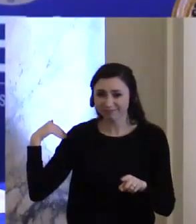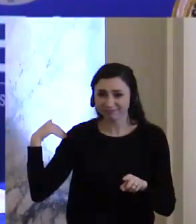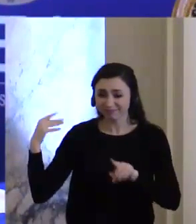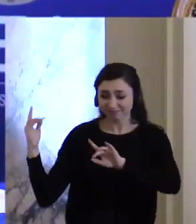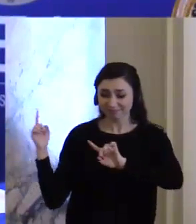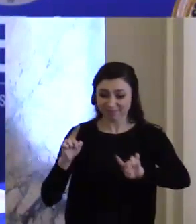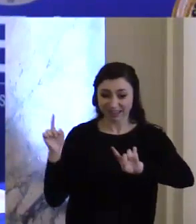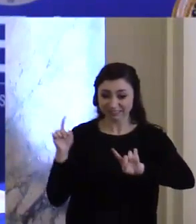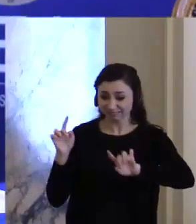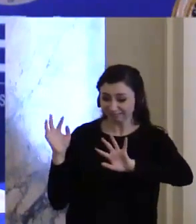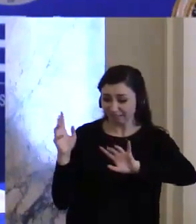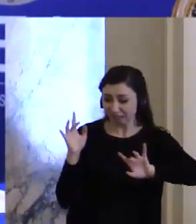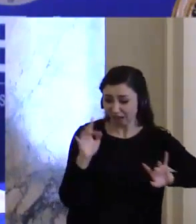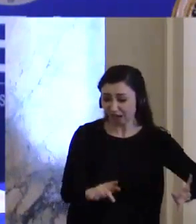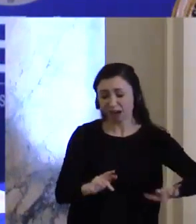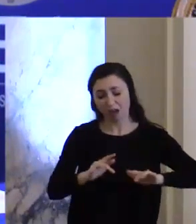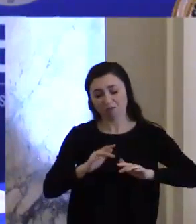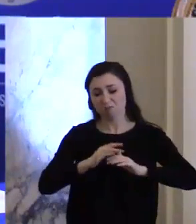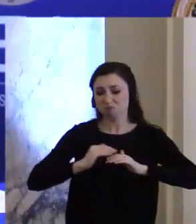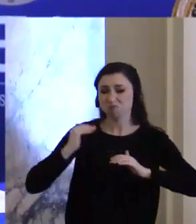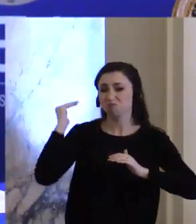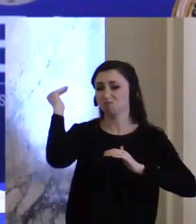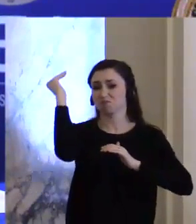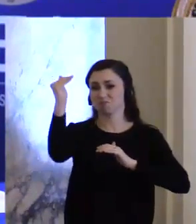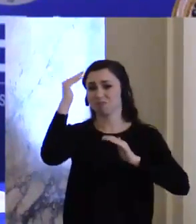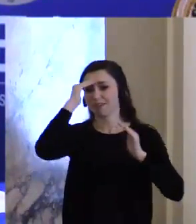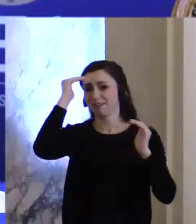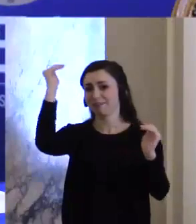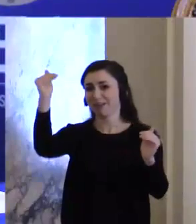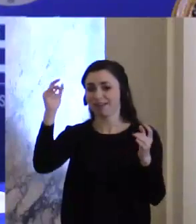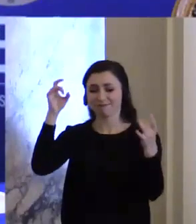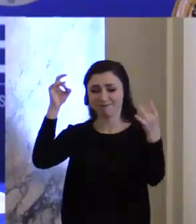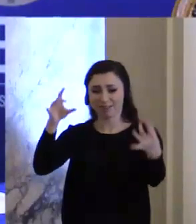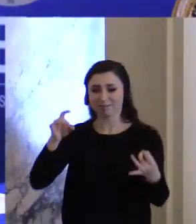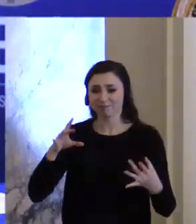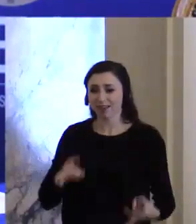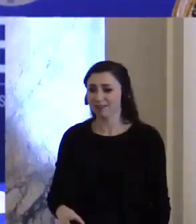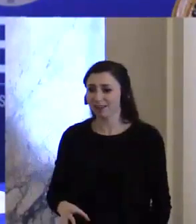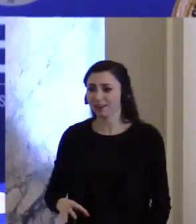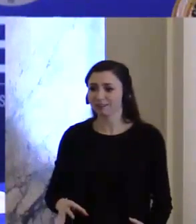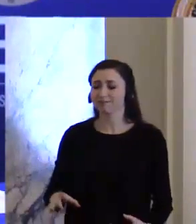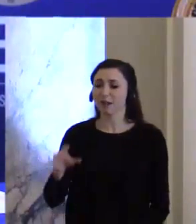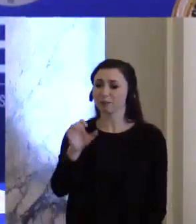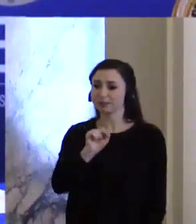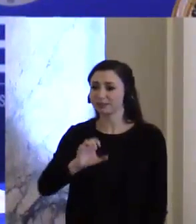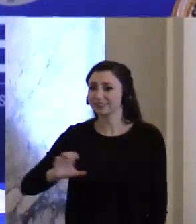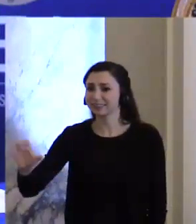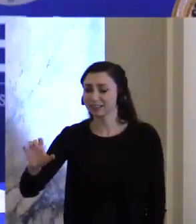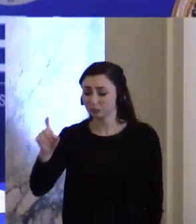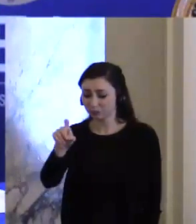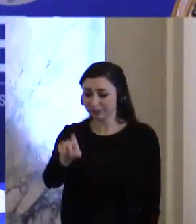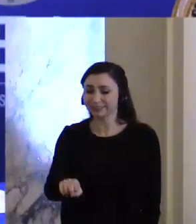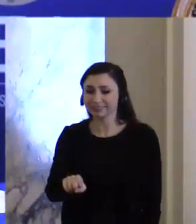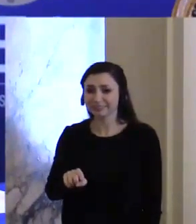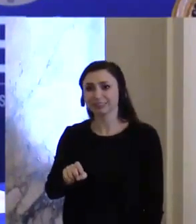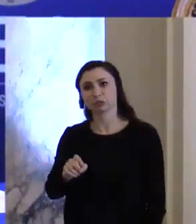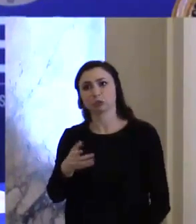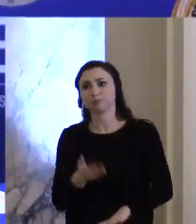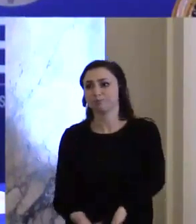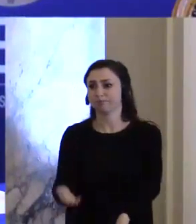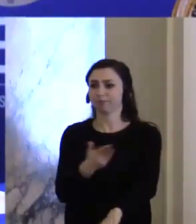exceeded expectations, and feedback from both the missions and civil society was that we needed to build